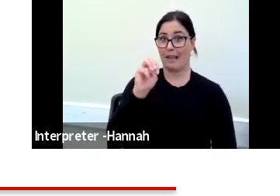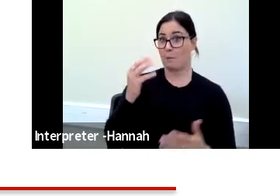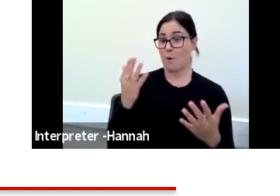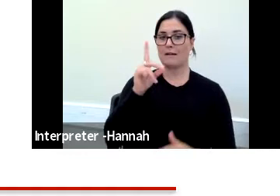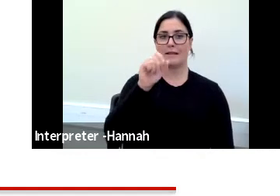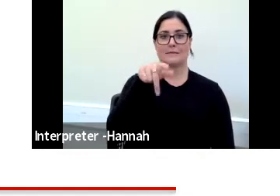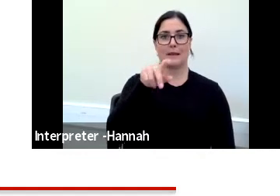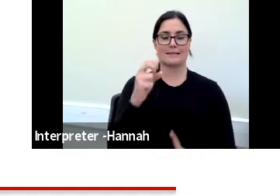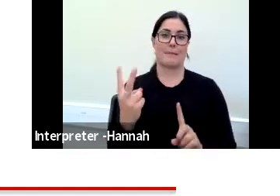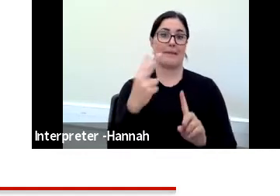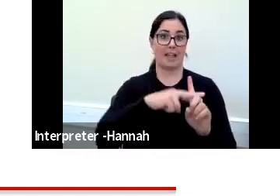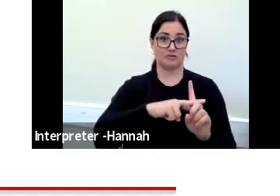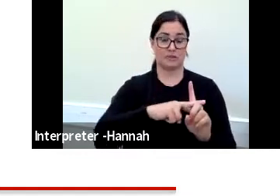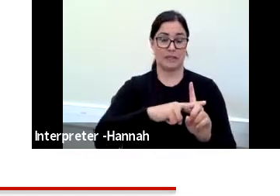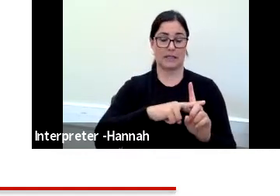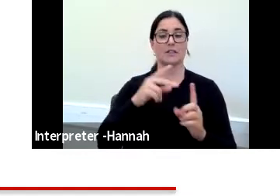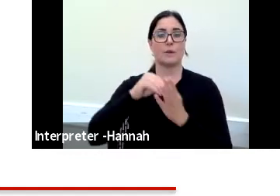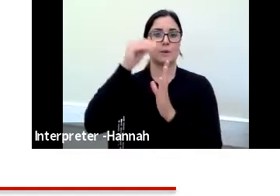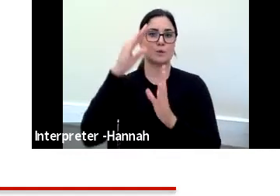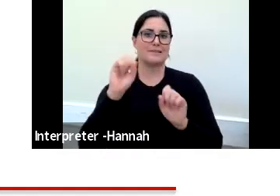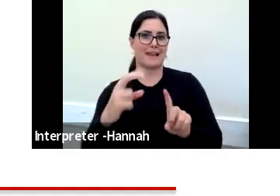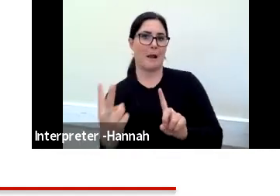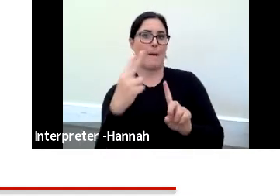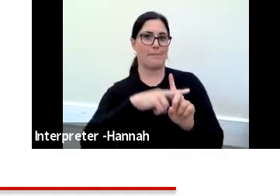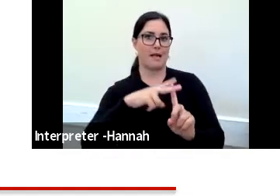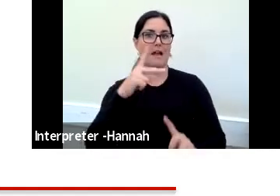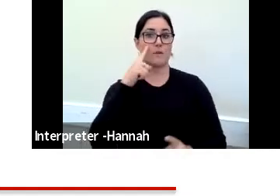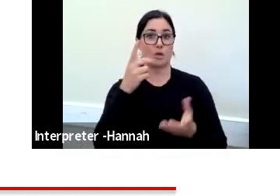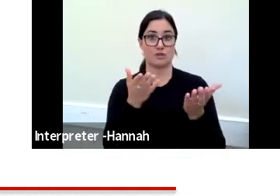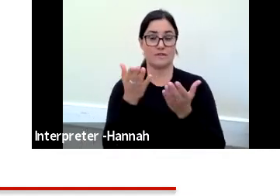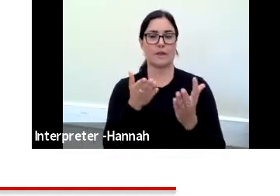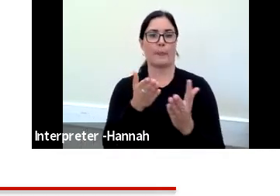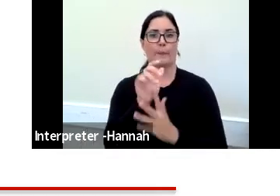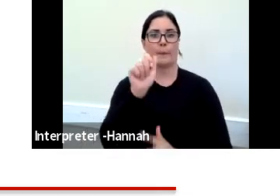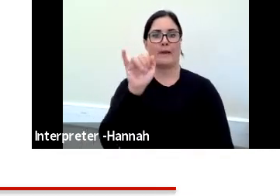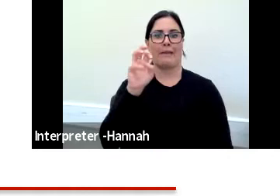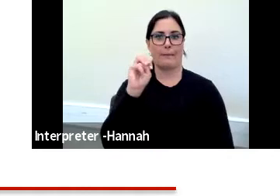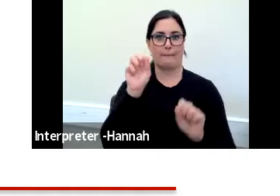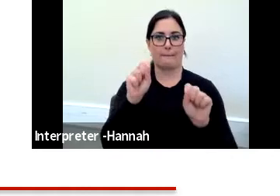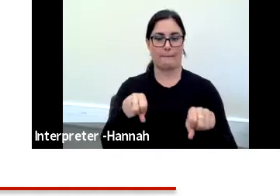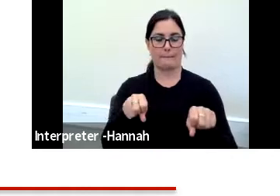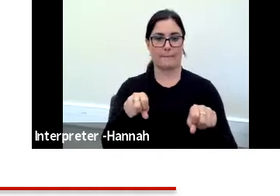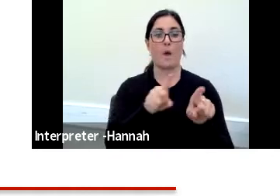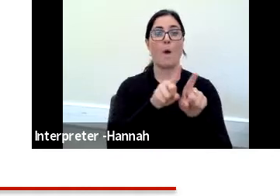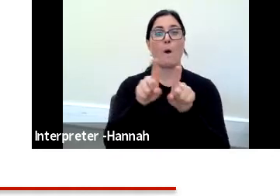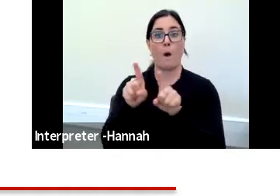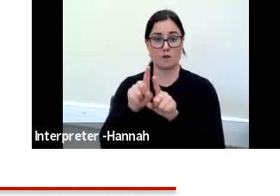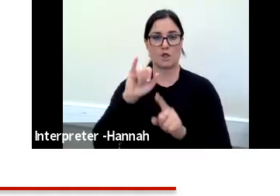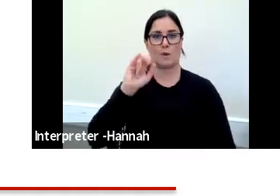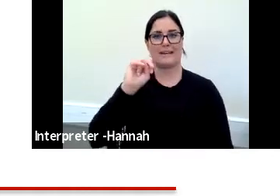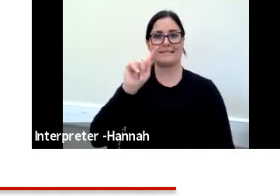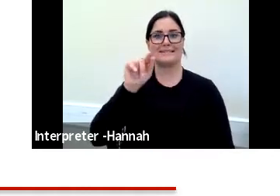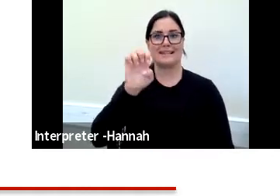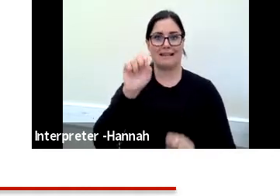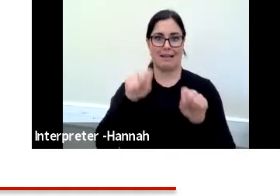DSPS applications. So the students are able to apply for DSPS services through the AIM portal, as well as the student intake. So counselors